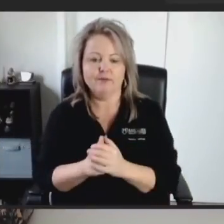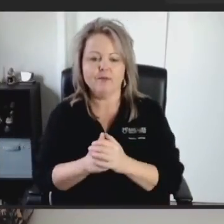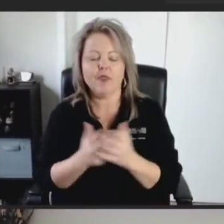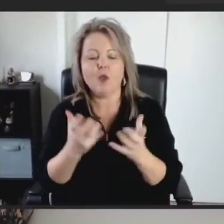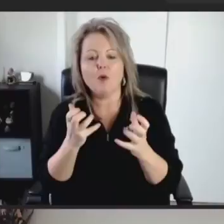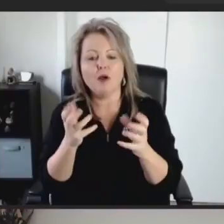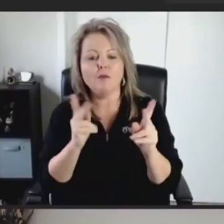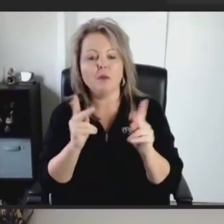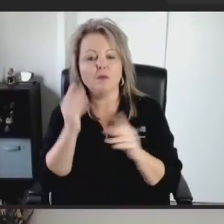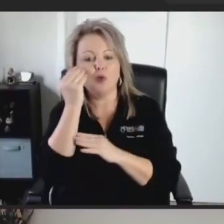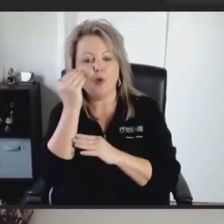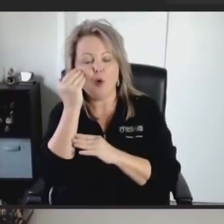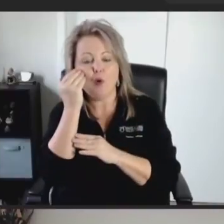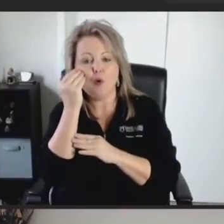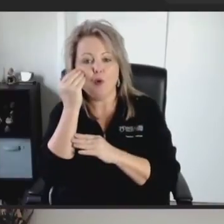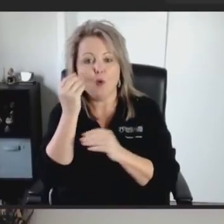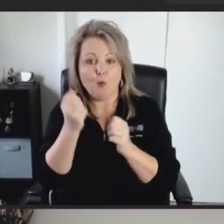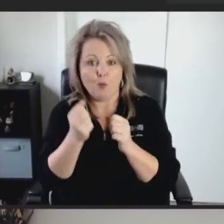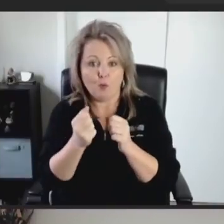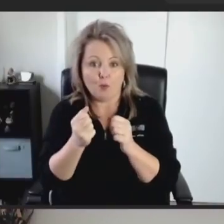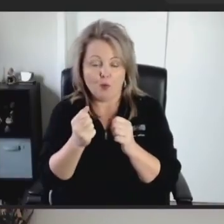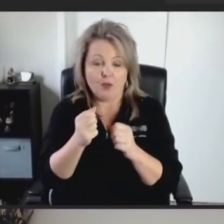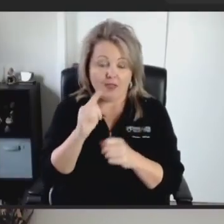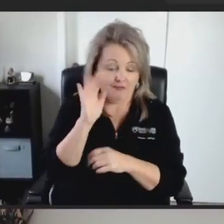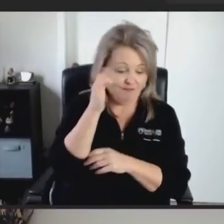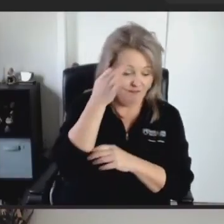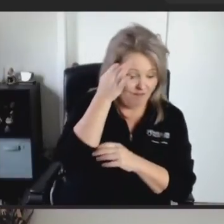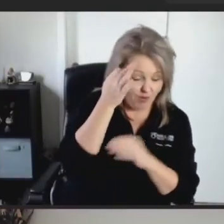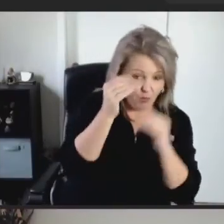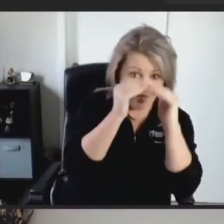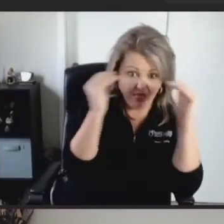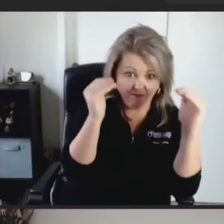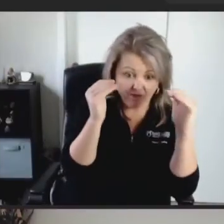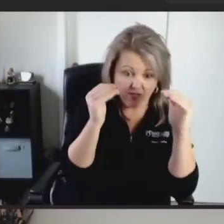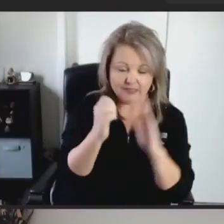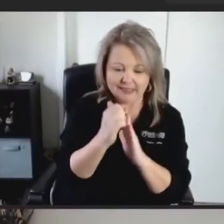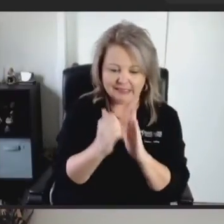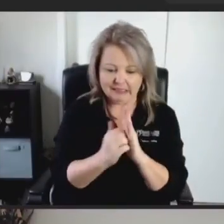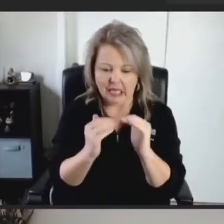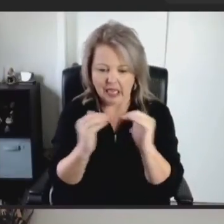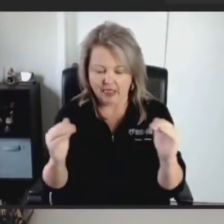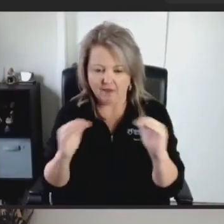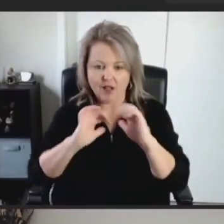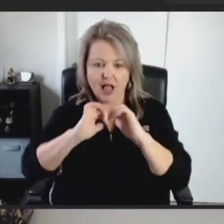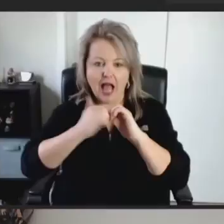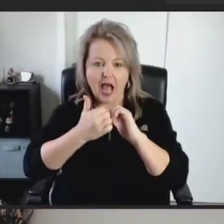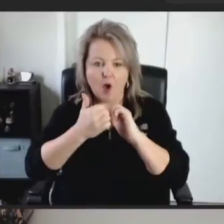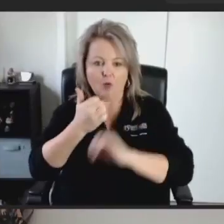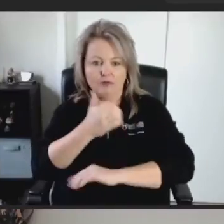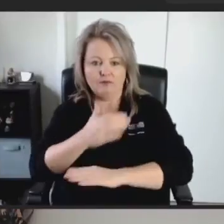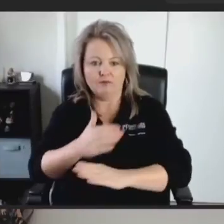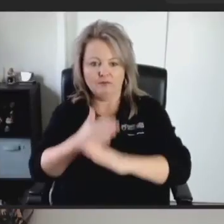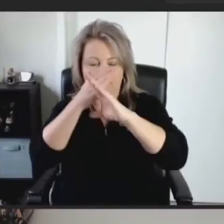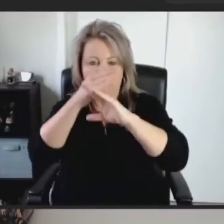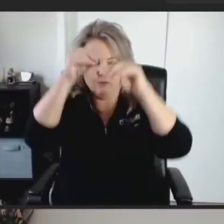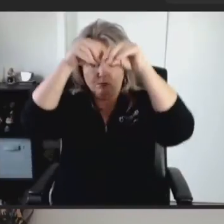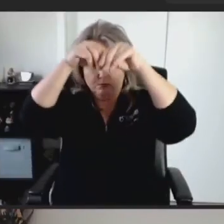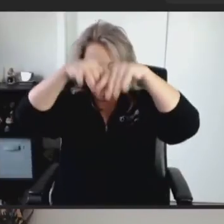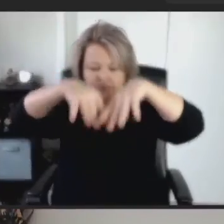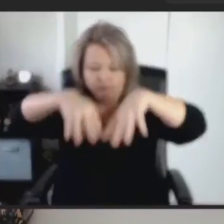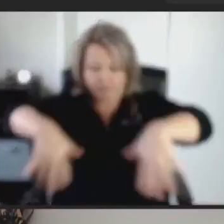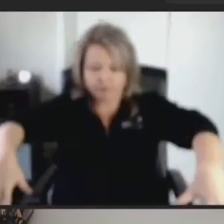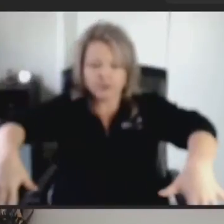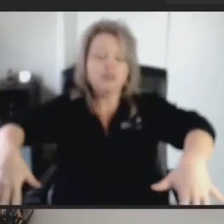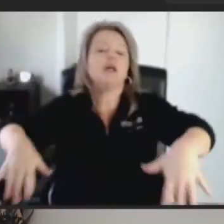the allocation of the vaccine from the federal level down to the state level, everything has been very transparent and open